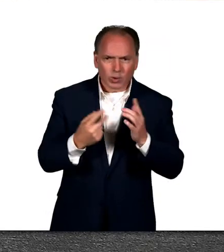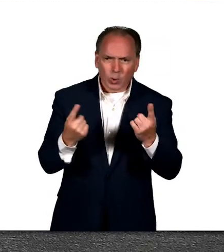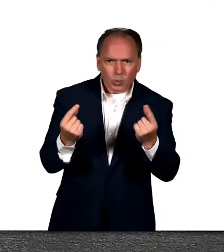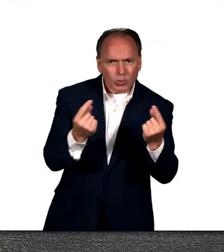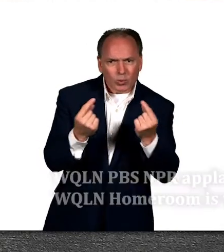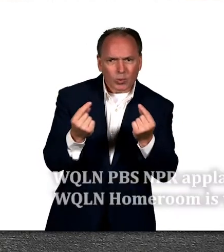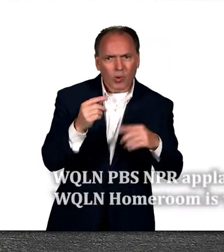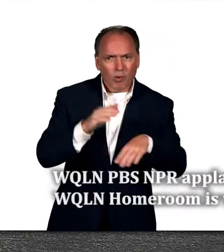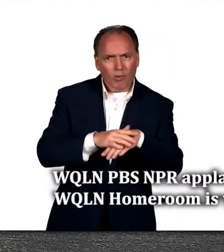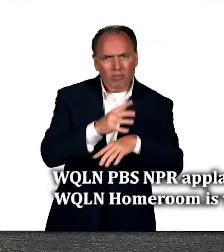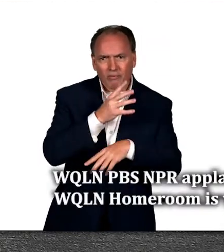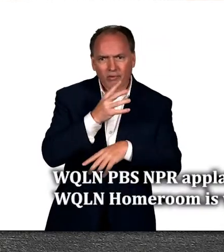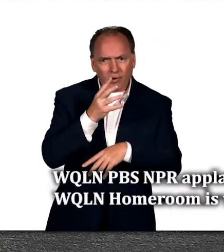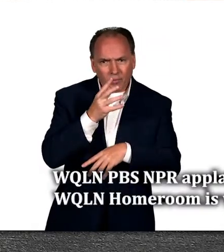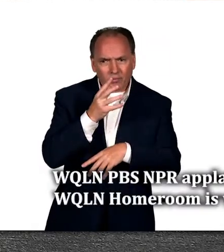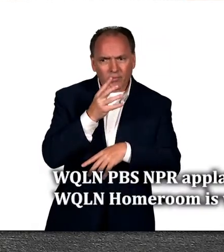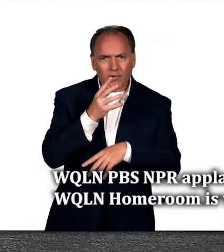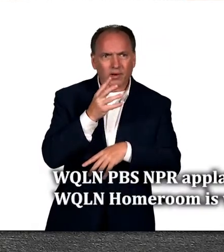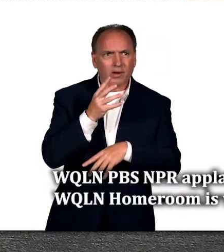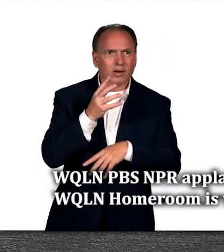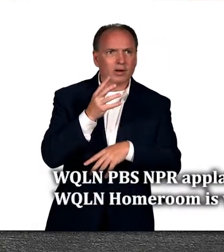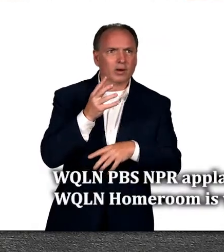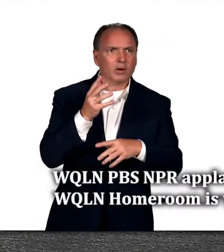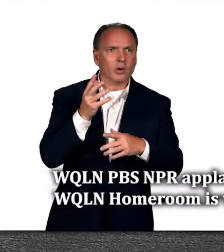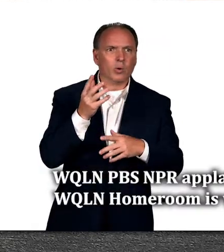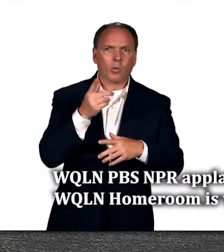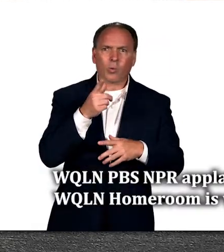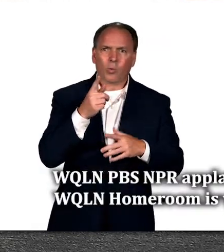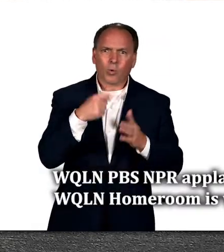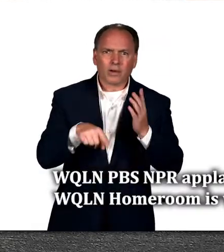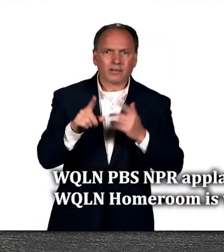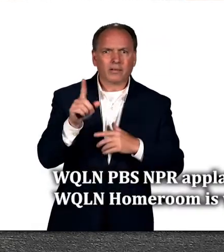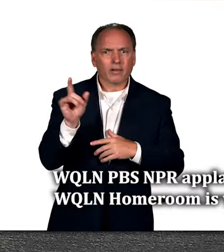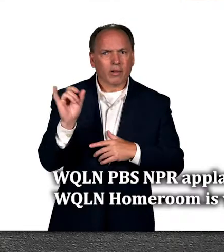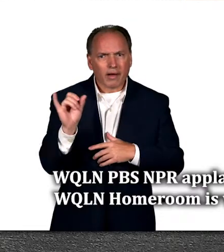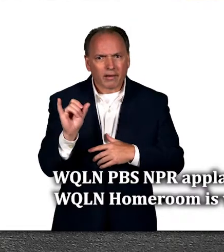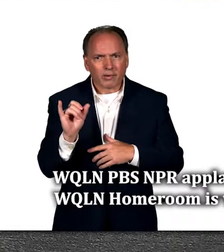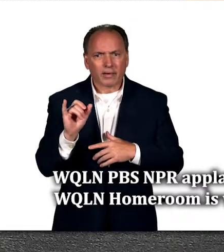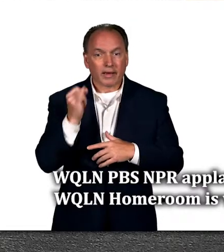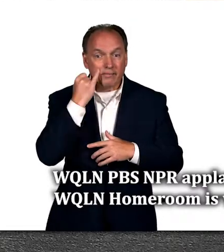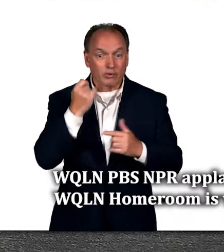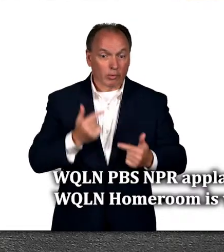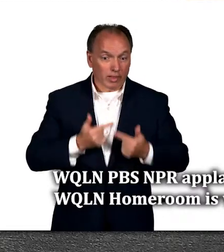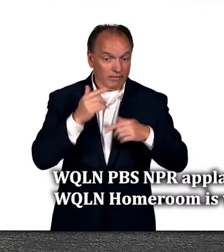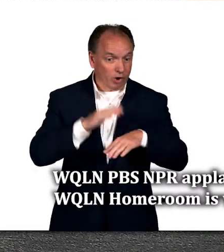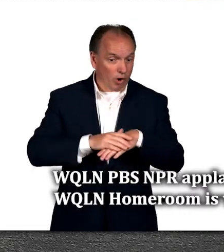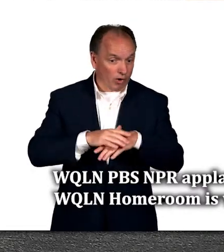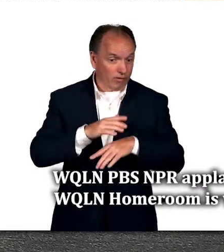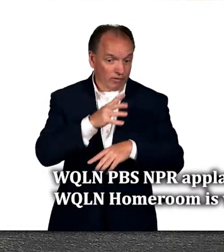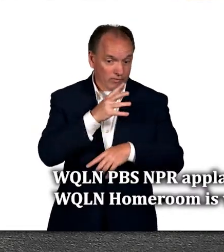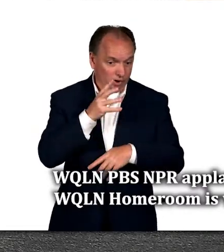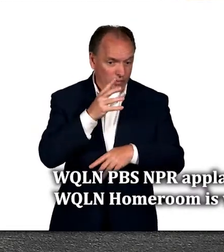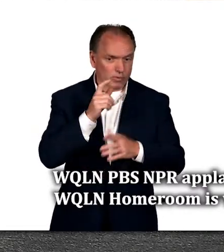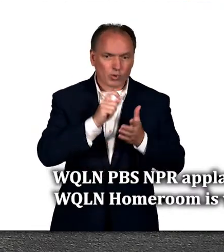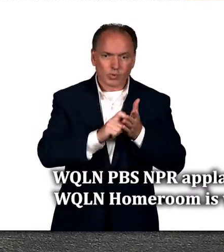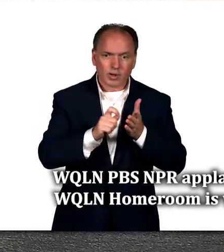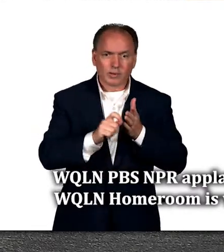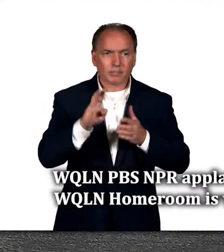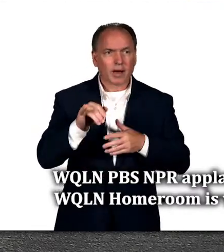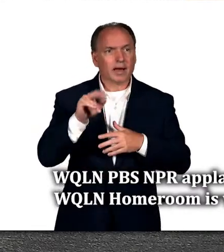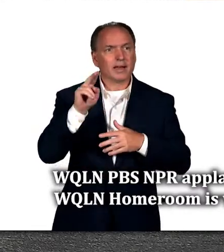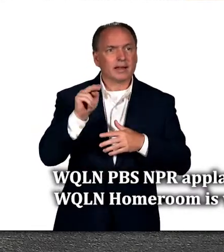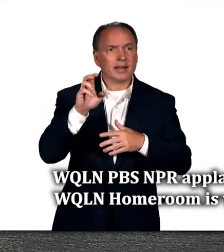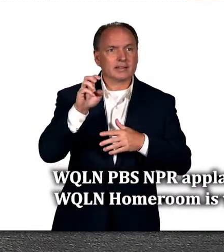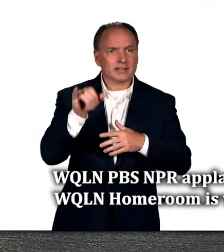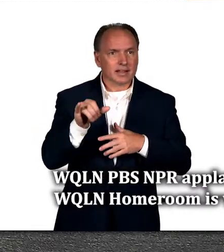they do on the farm? What would it be like to live on a farm? This is written by Nancy